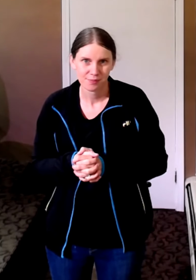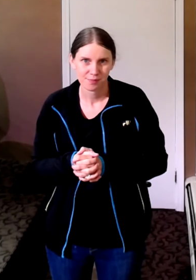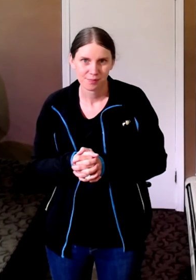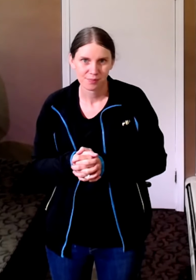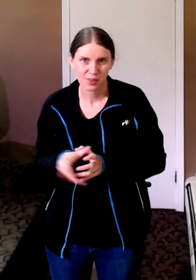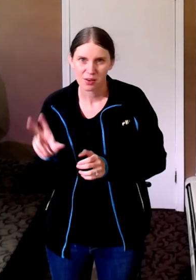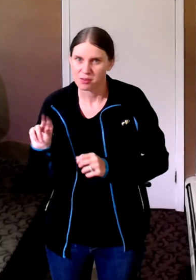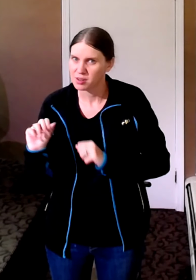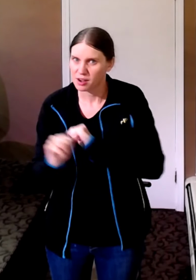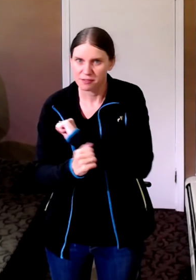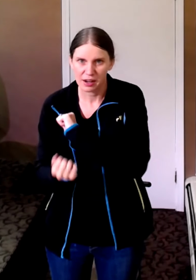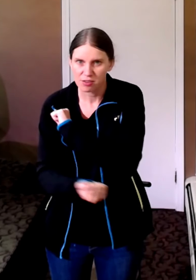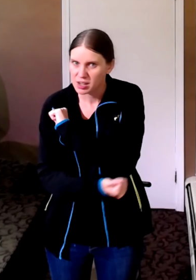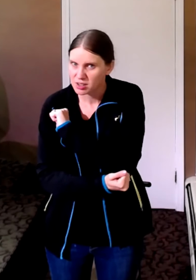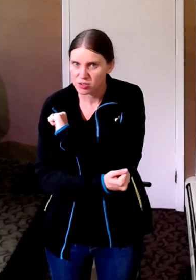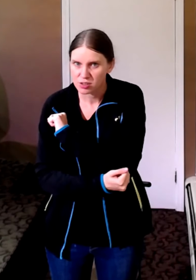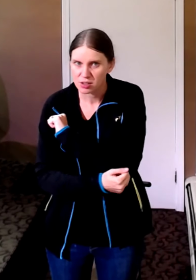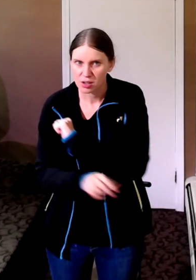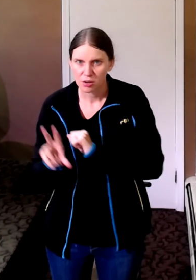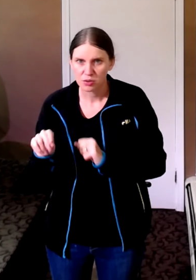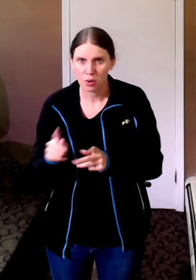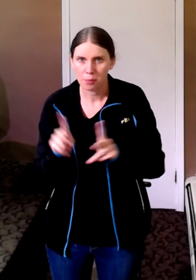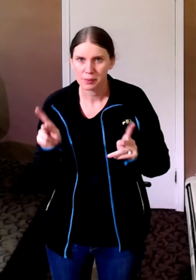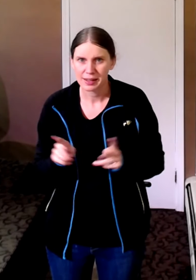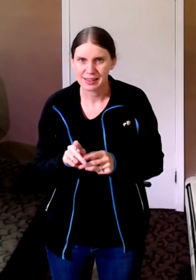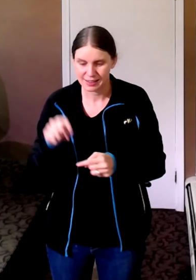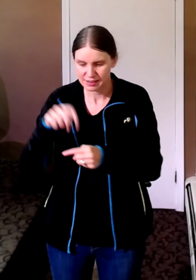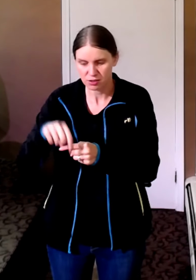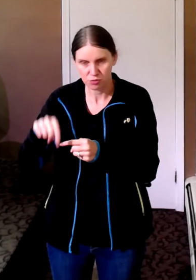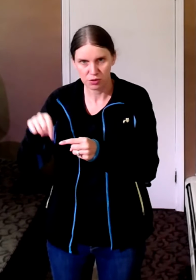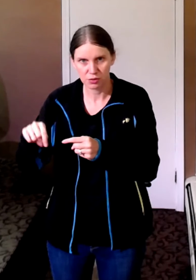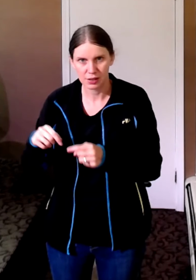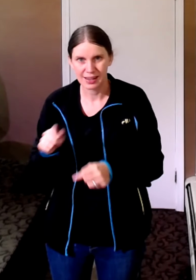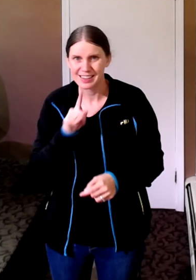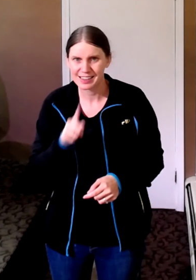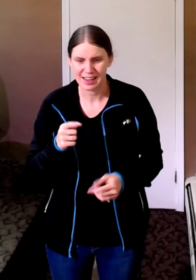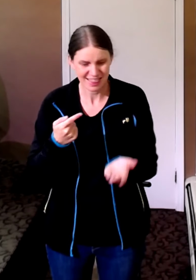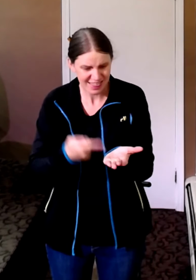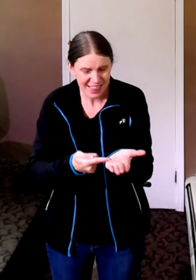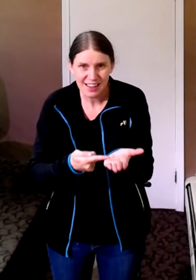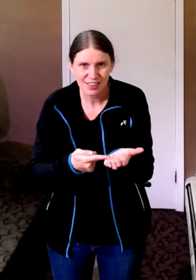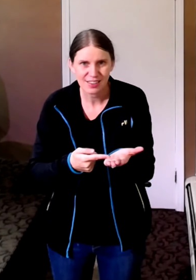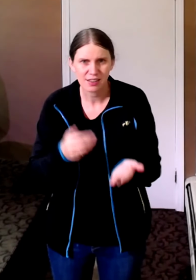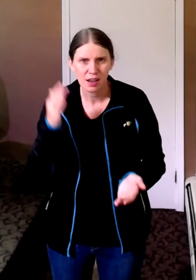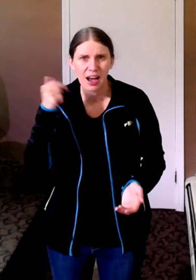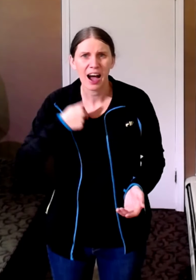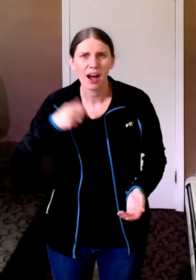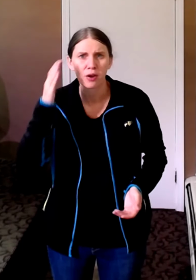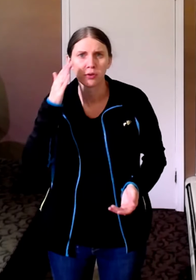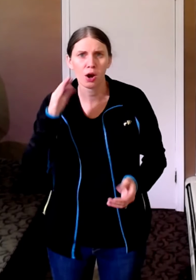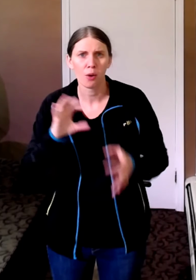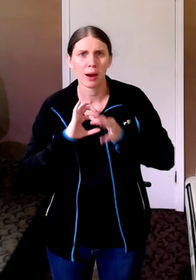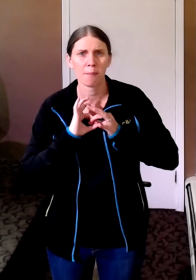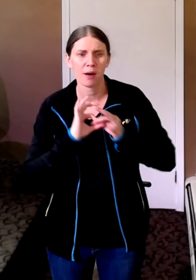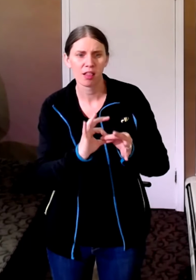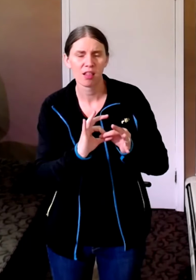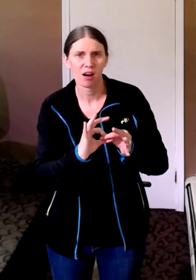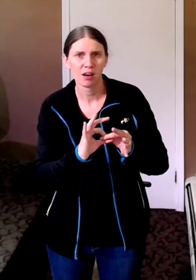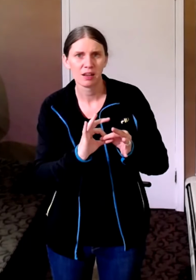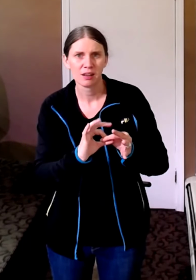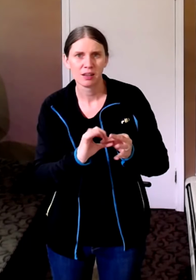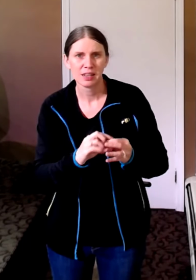Because there's no foundation. There's nowhere to plant their feet and say, I know this is where I belong. This is where